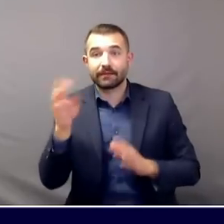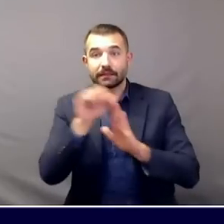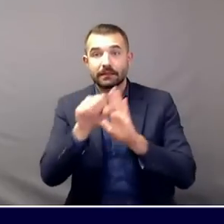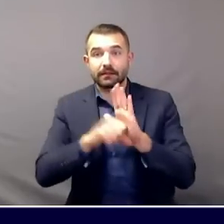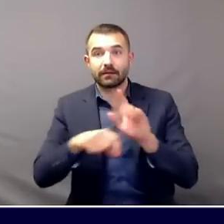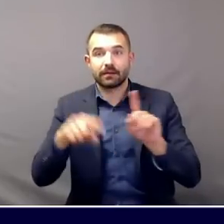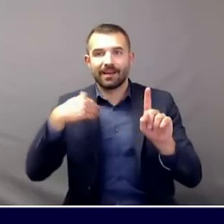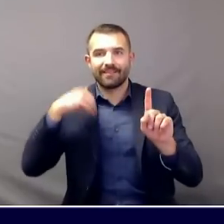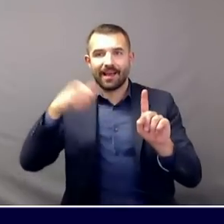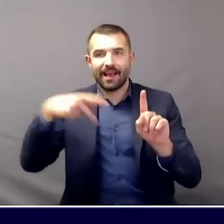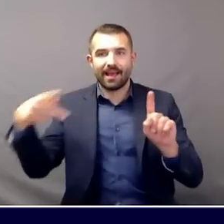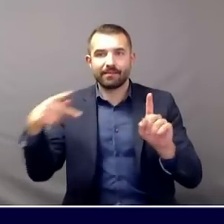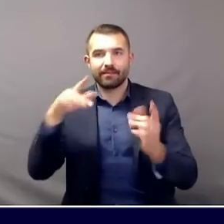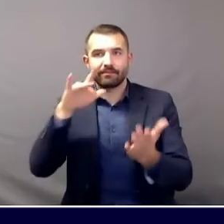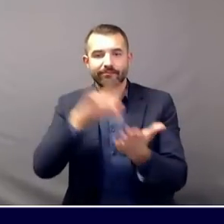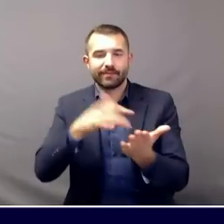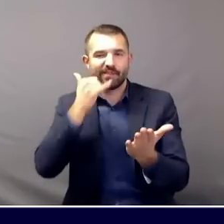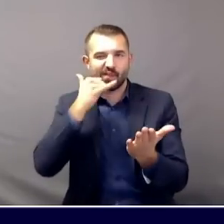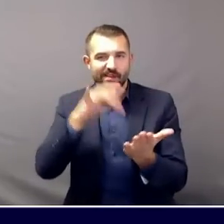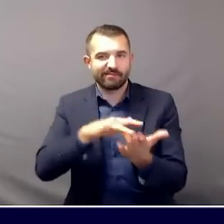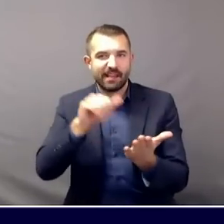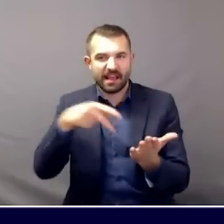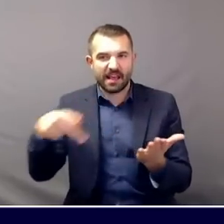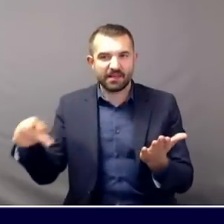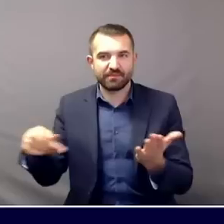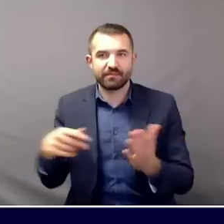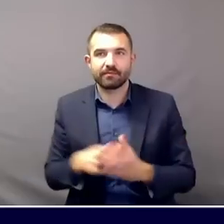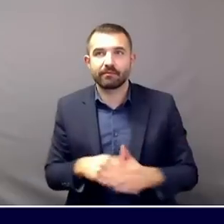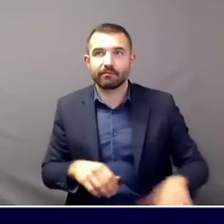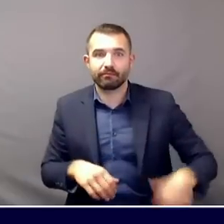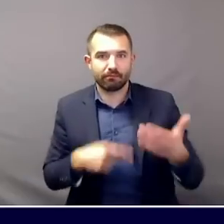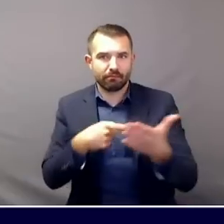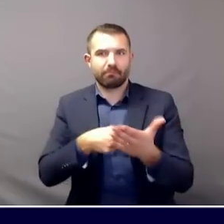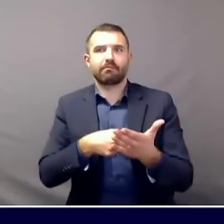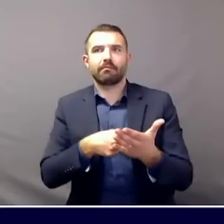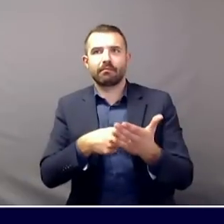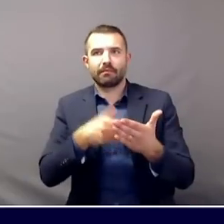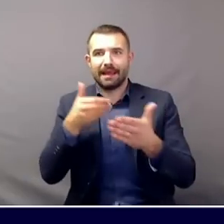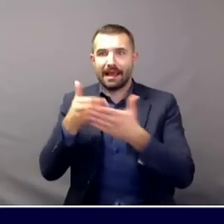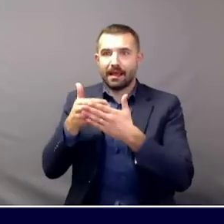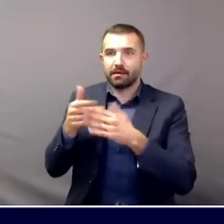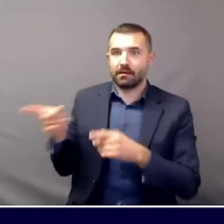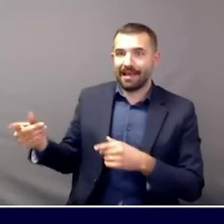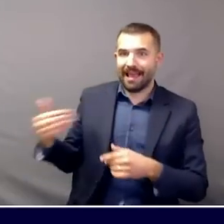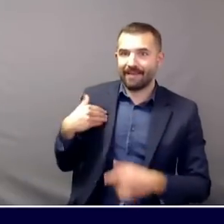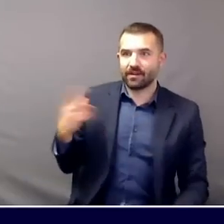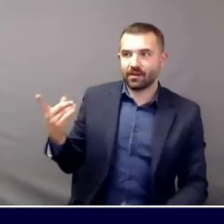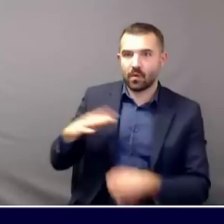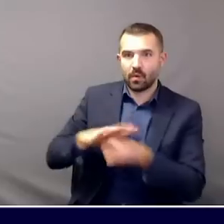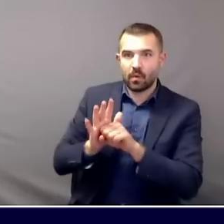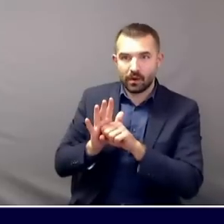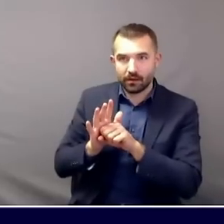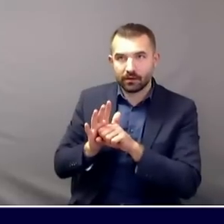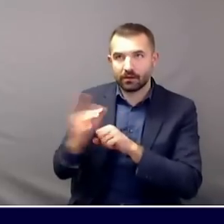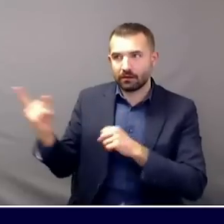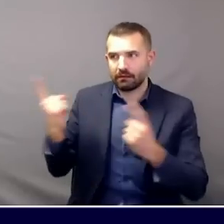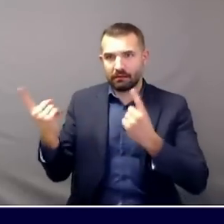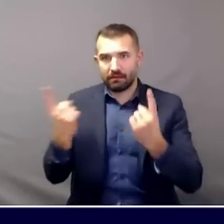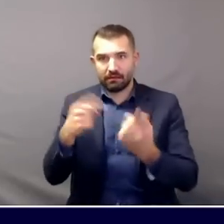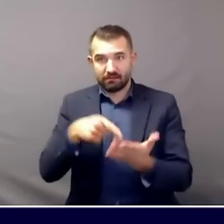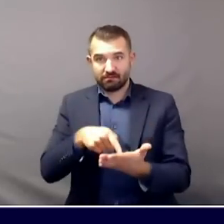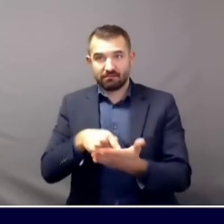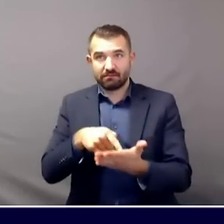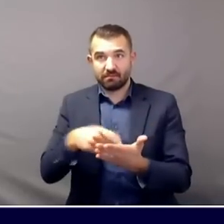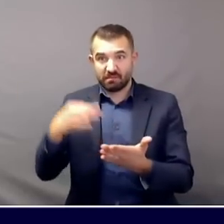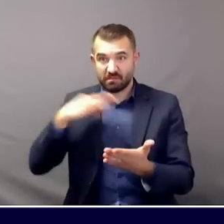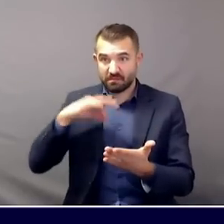to the coronavirus. Is that something that you're exploring? Do you see it as something that could help control the spread of the virus in Maine? Yep, Patty, I